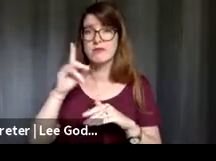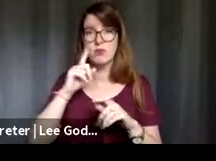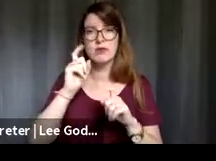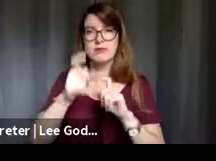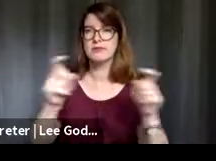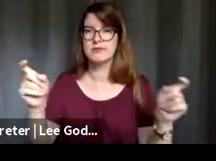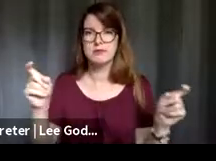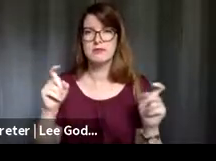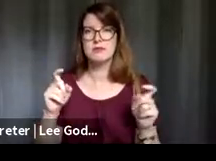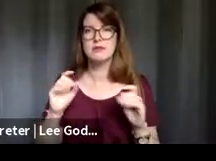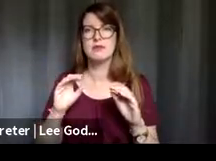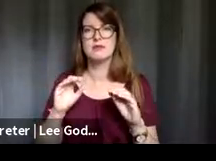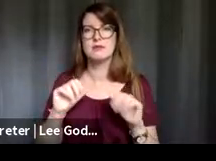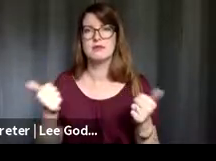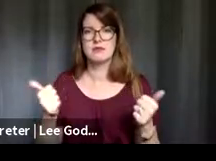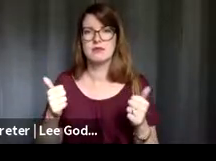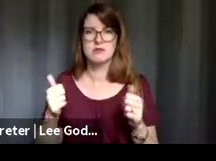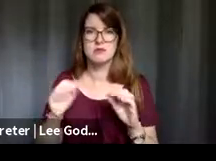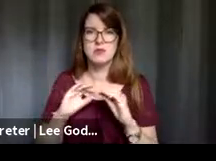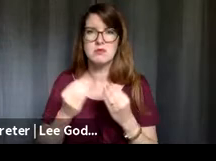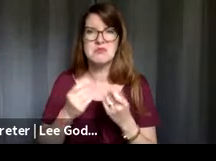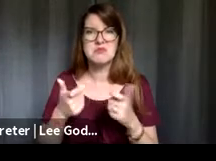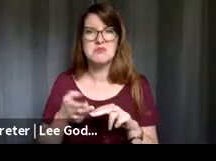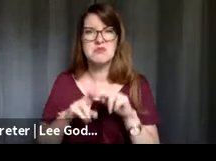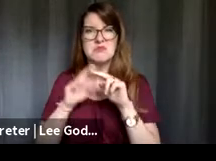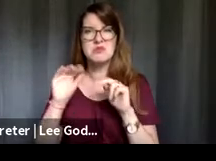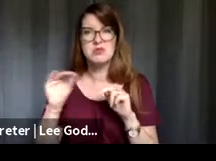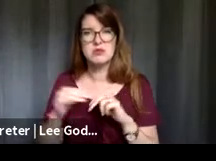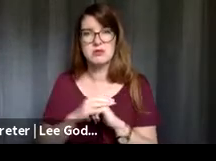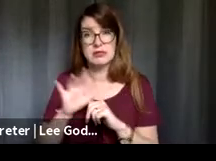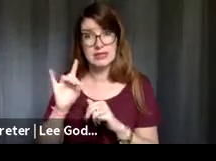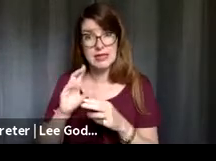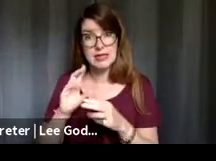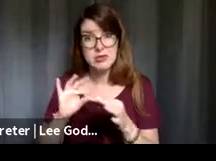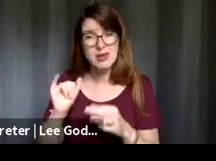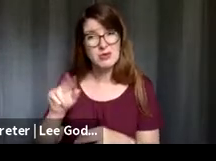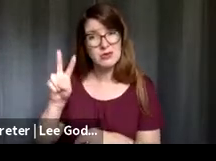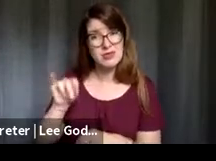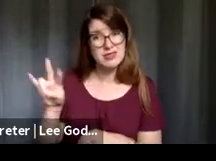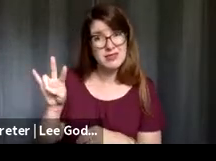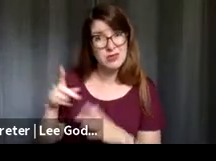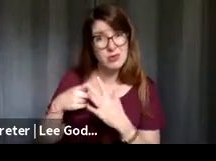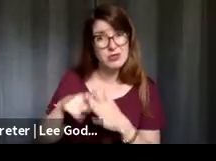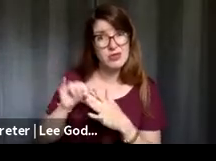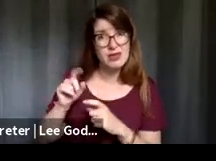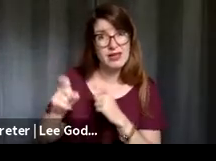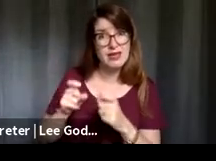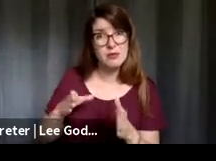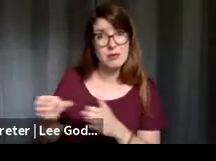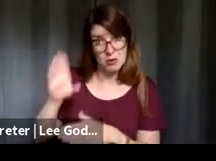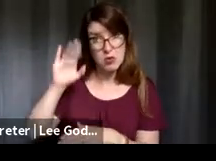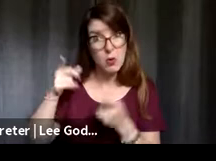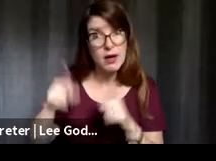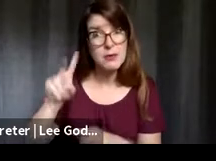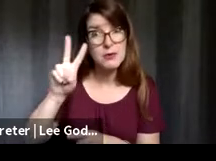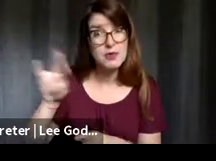in above that, we'll keep giving a greater and greater percent. And did I mention it was 2007 when we started this giving plan? Anybody know what